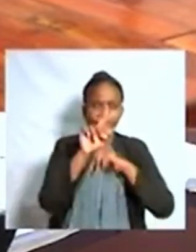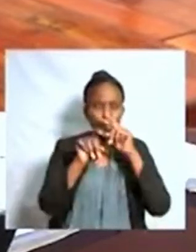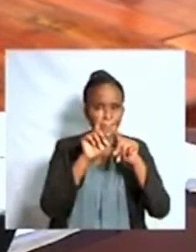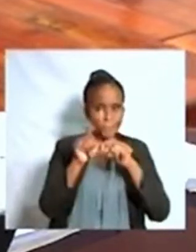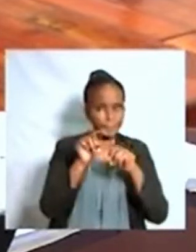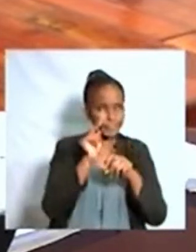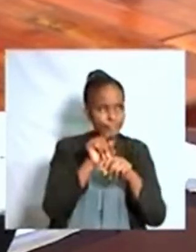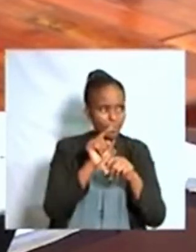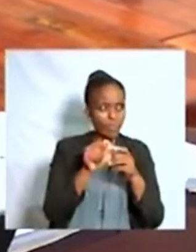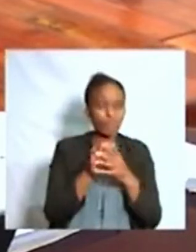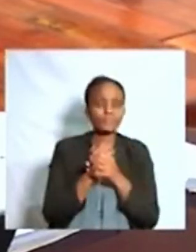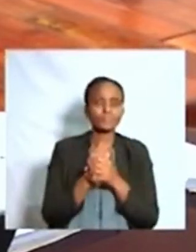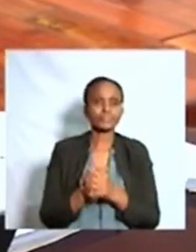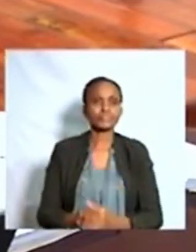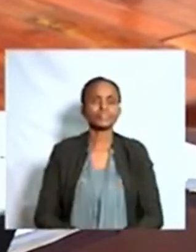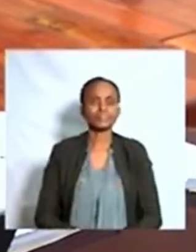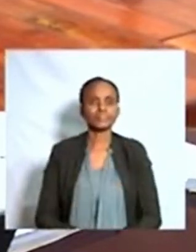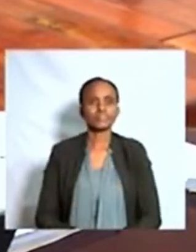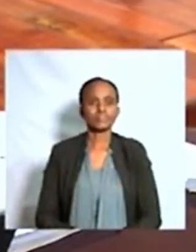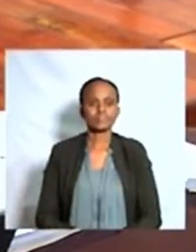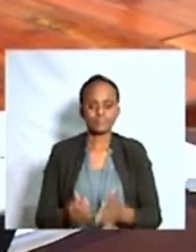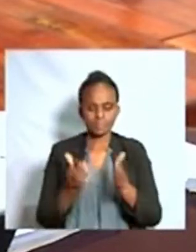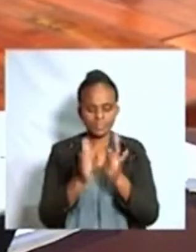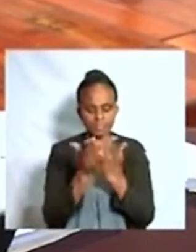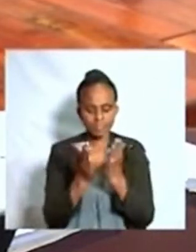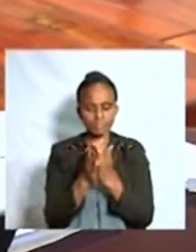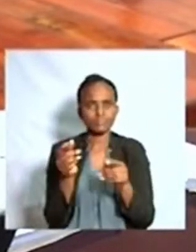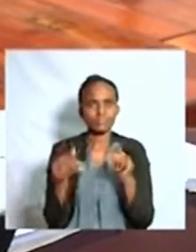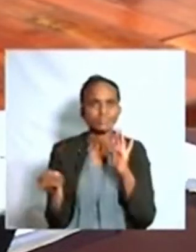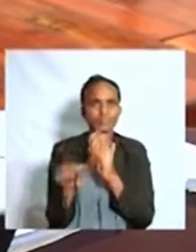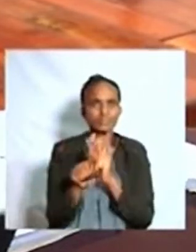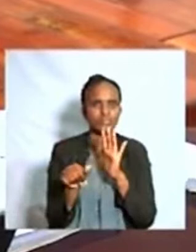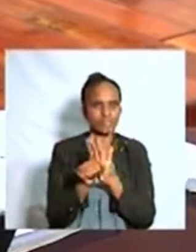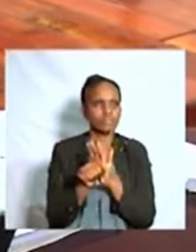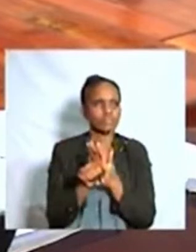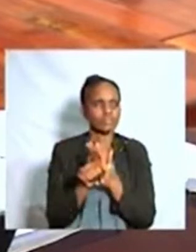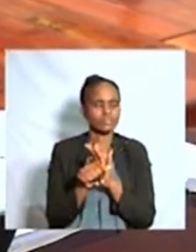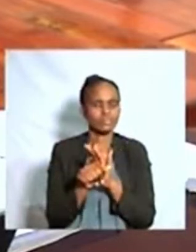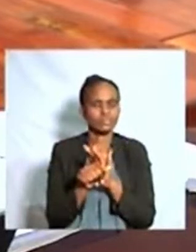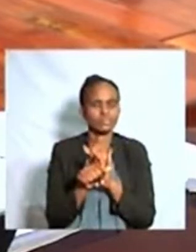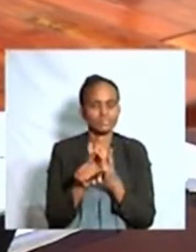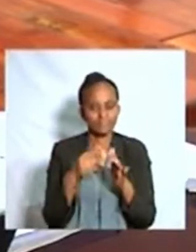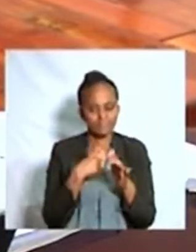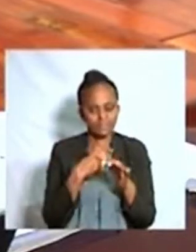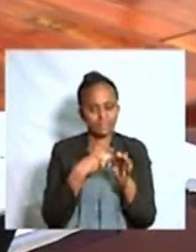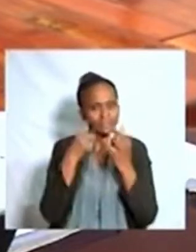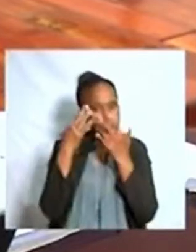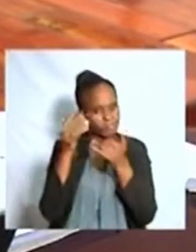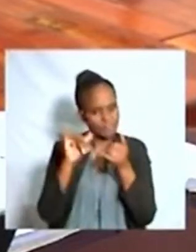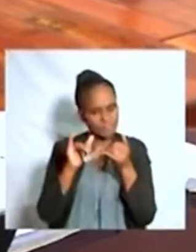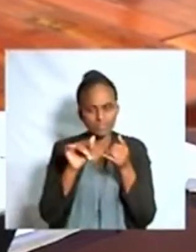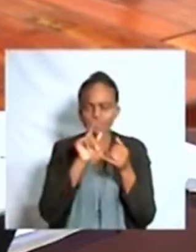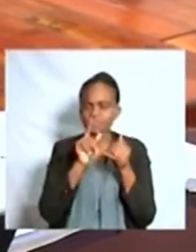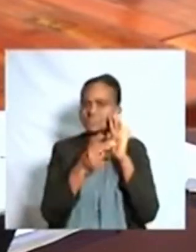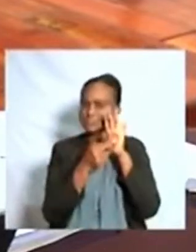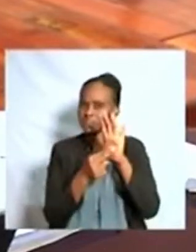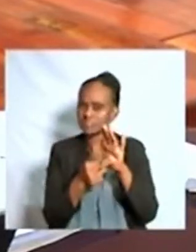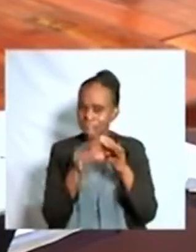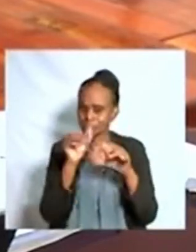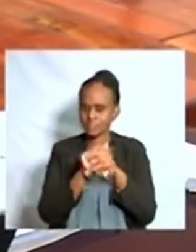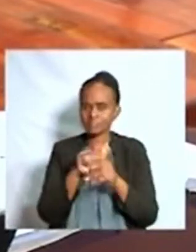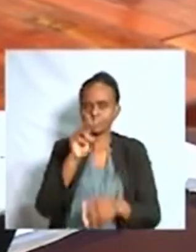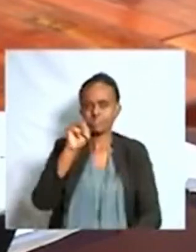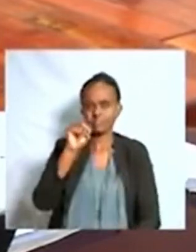on the receipt books from private institutions, Chair, I wish to reiterate that as indicated in our